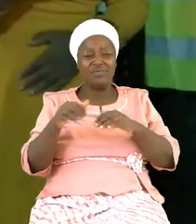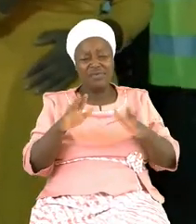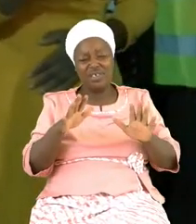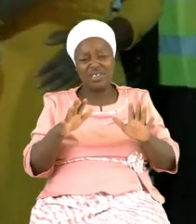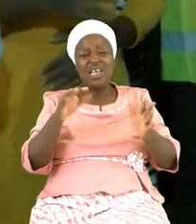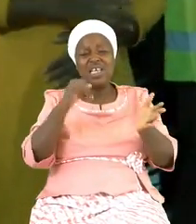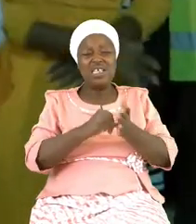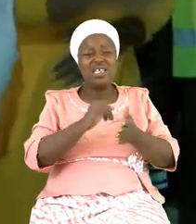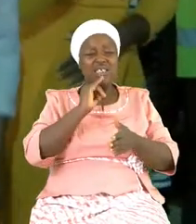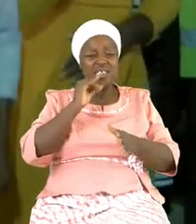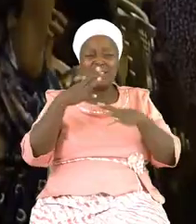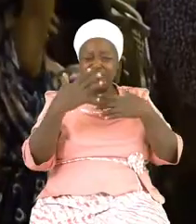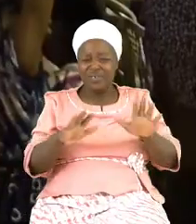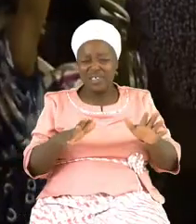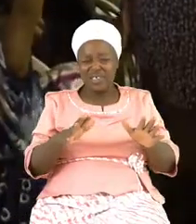is done.